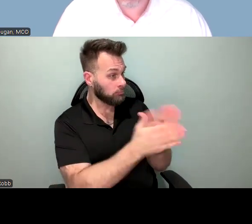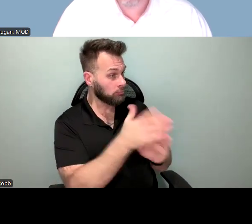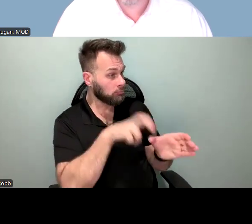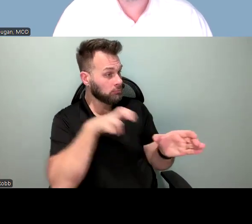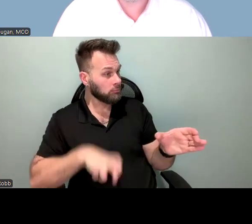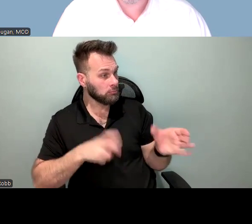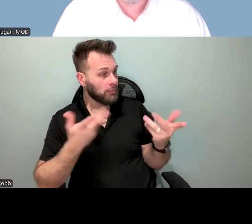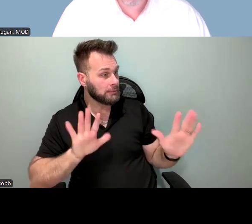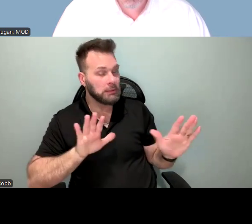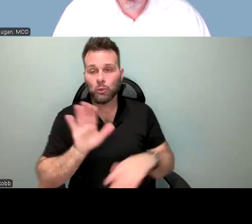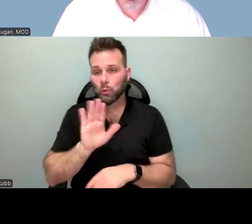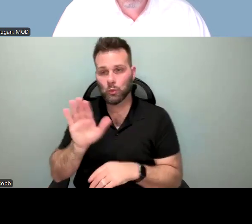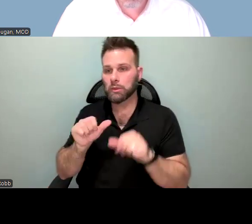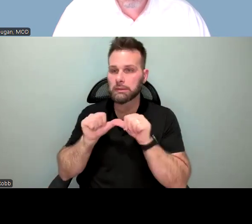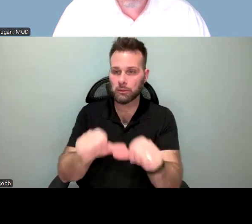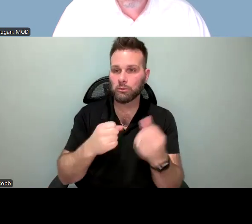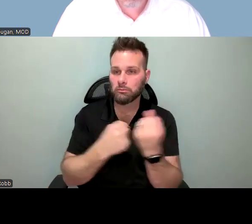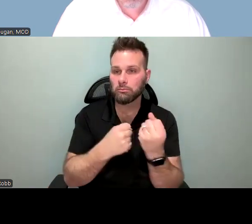offer support through the Commission's operations.